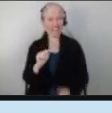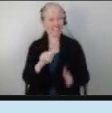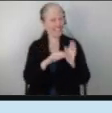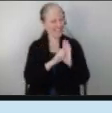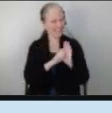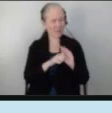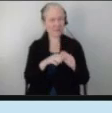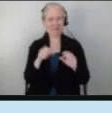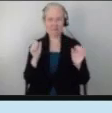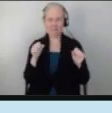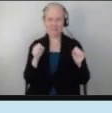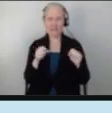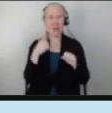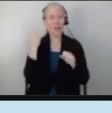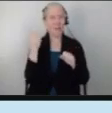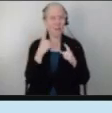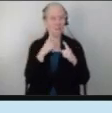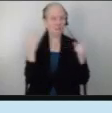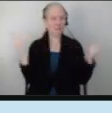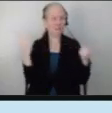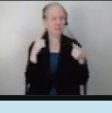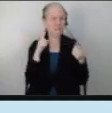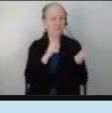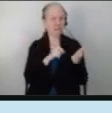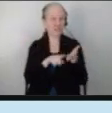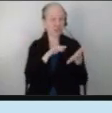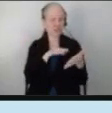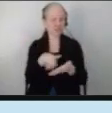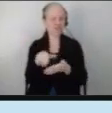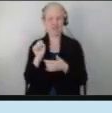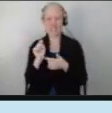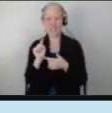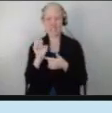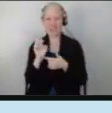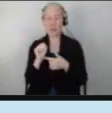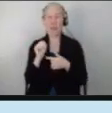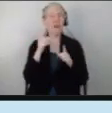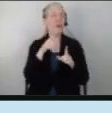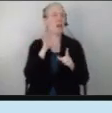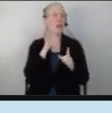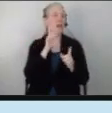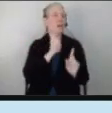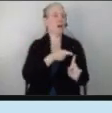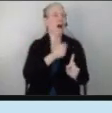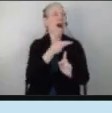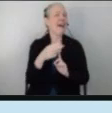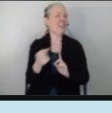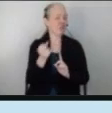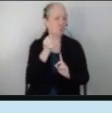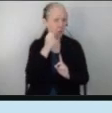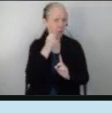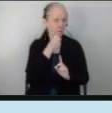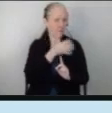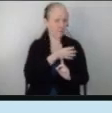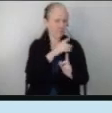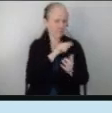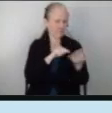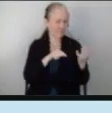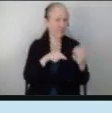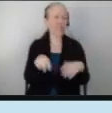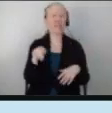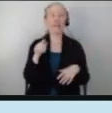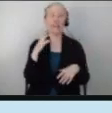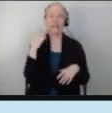really seminal study in STEM education dealing with high school girls found that if